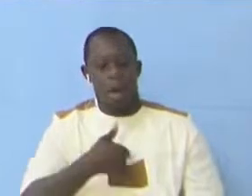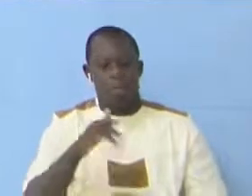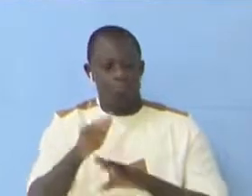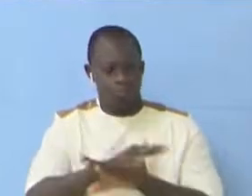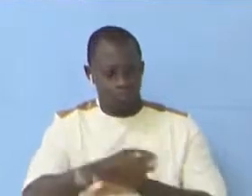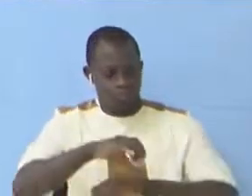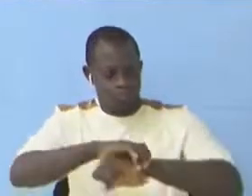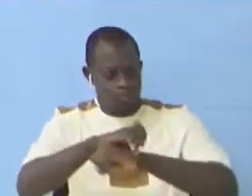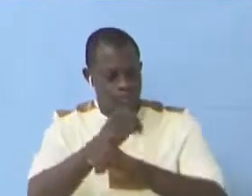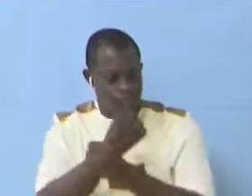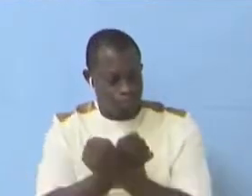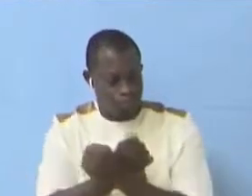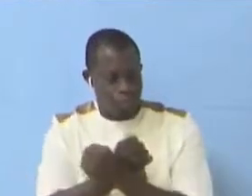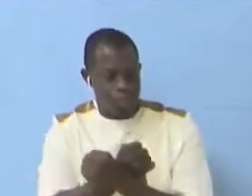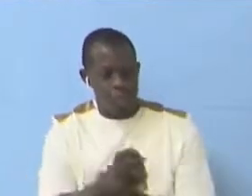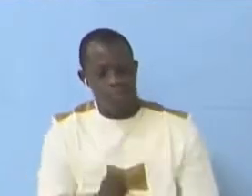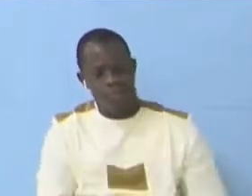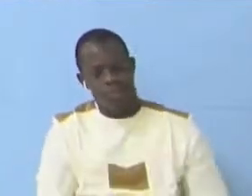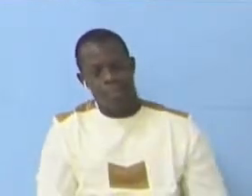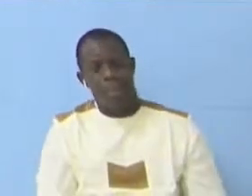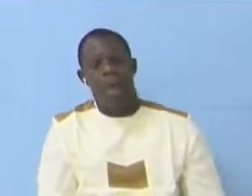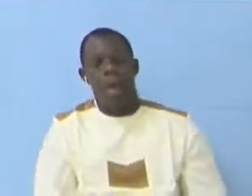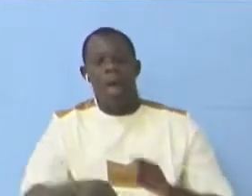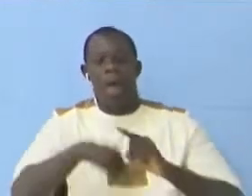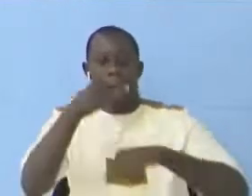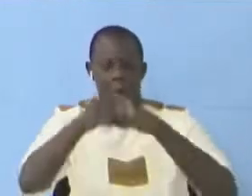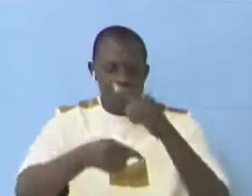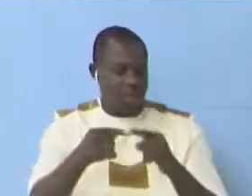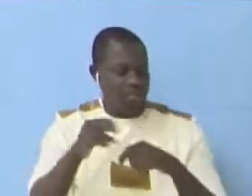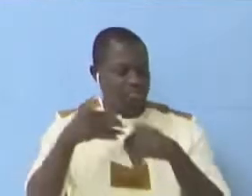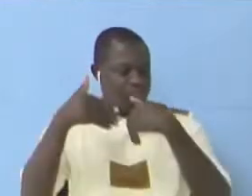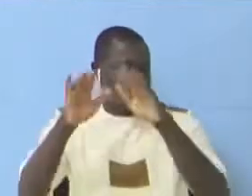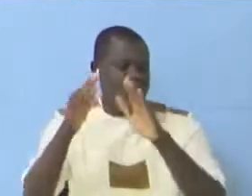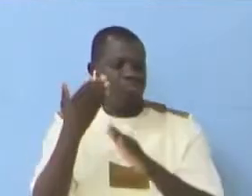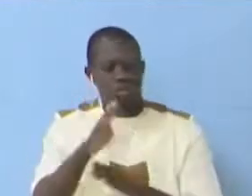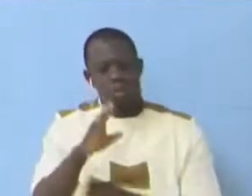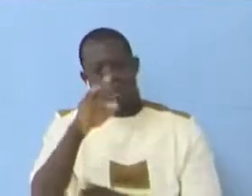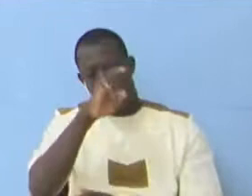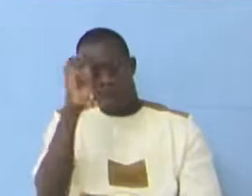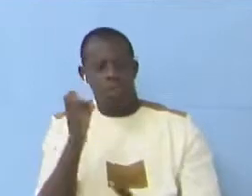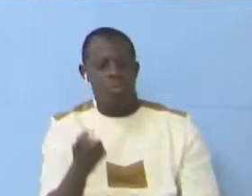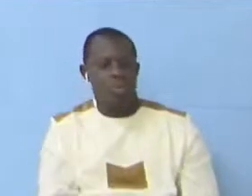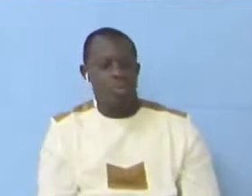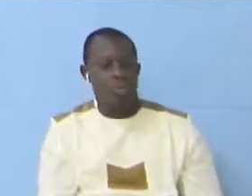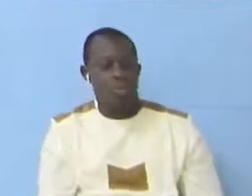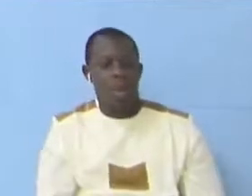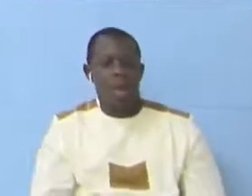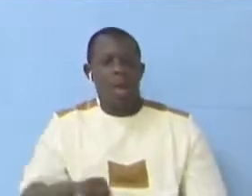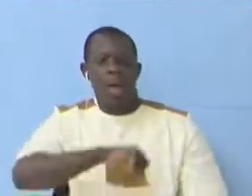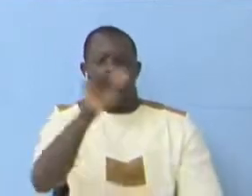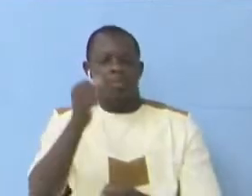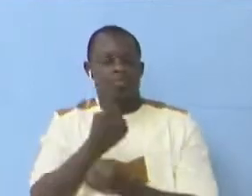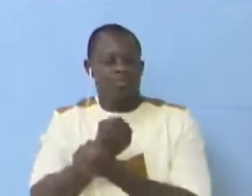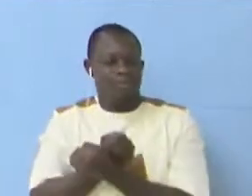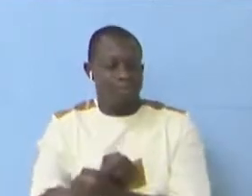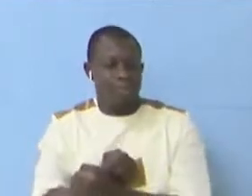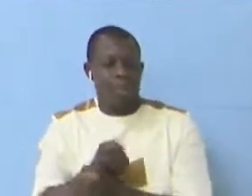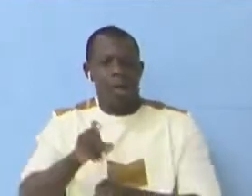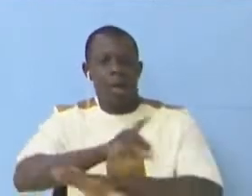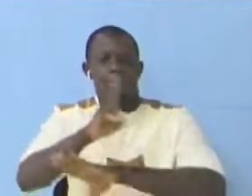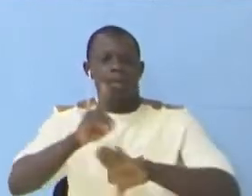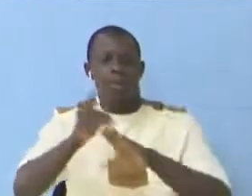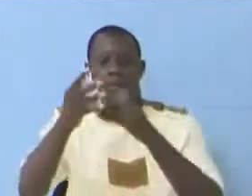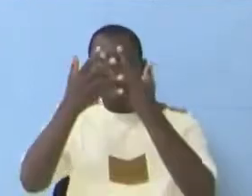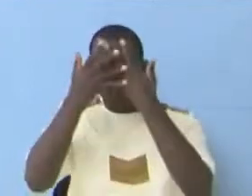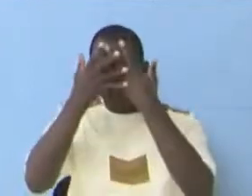arrested. ñu jàpp ma. Subsequently dismissed. ñu daldi ma dàq tamit gannaaw loolu. And detained at the Mile 2 Central